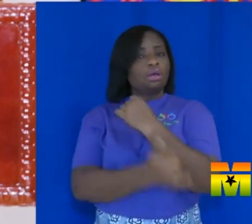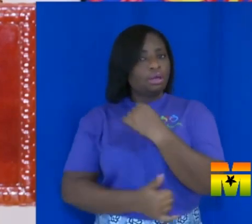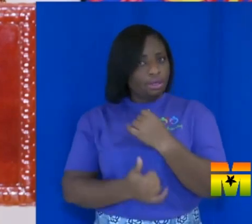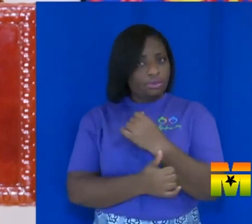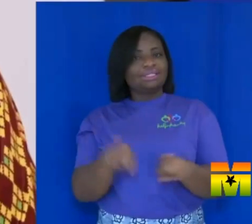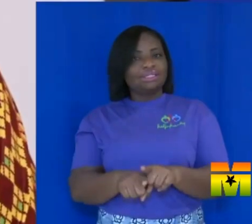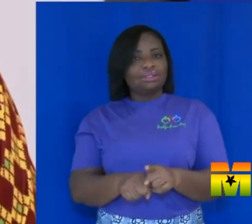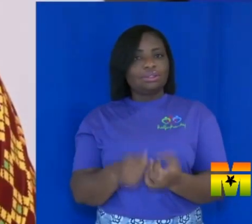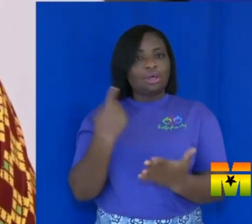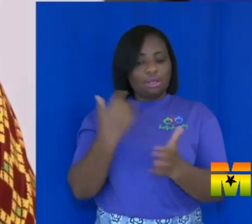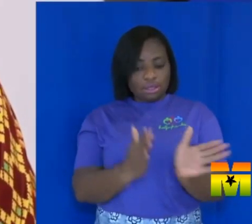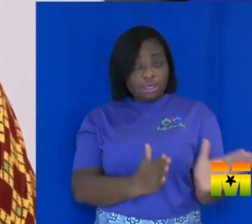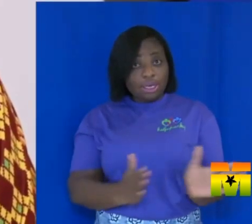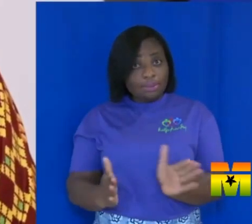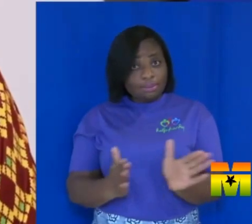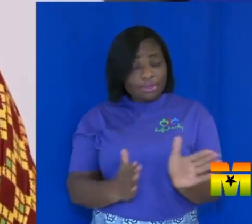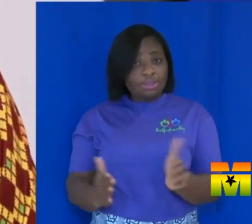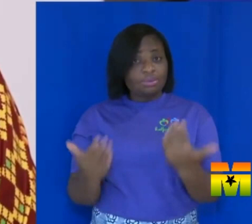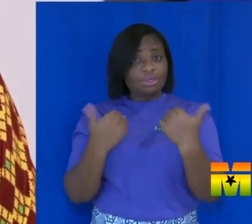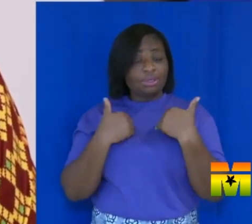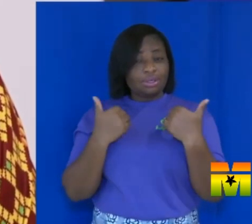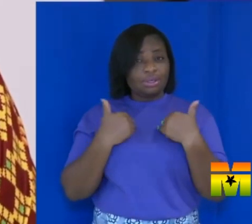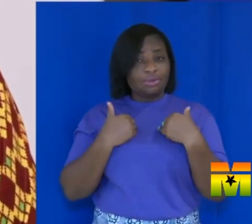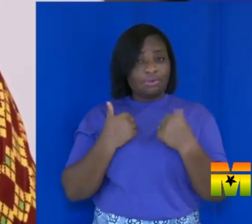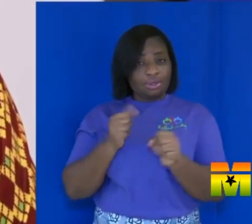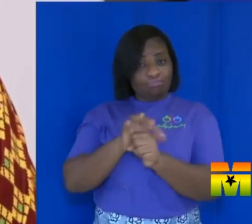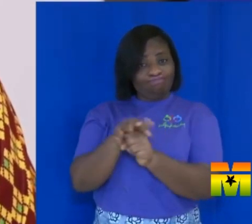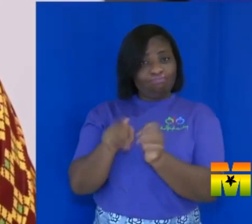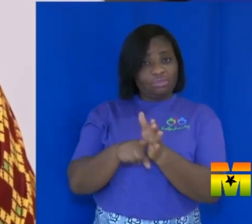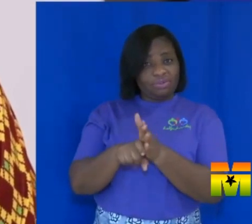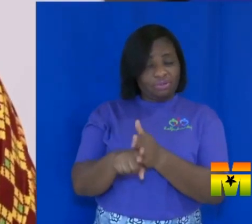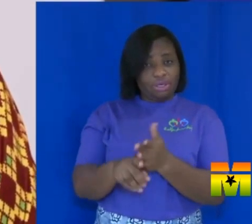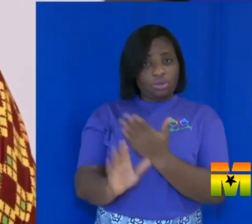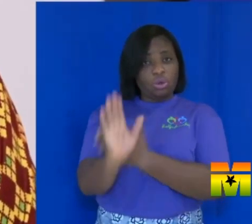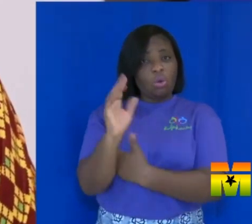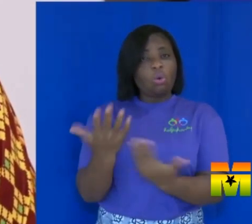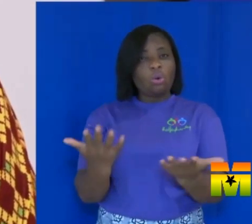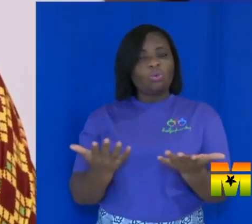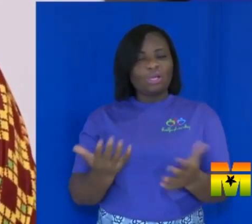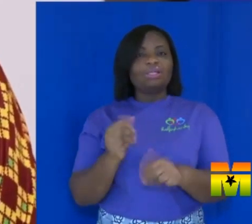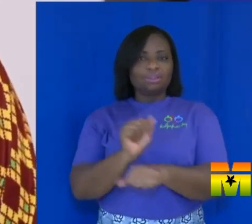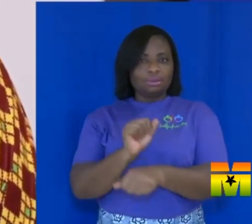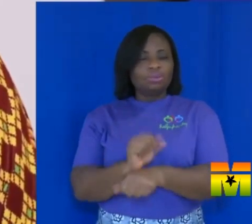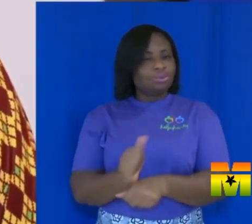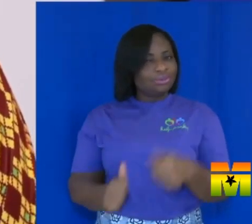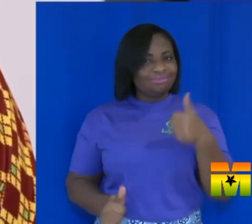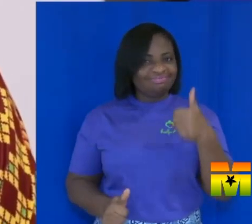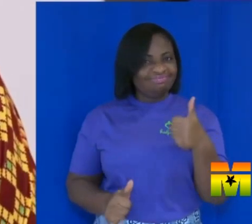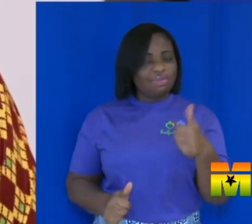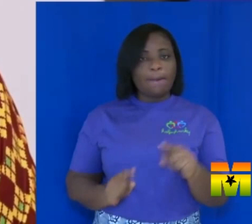anyame me gbejia no ni woto ke ha hilane mi modromona